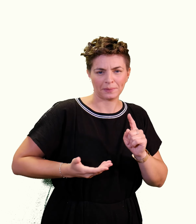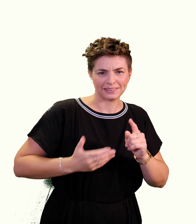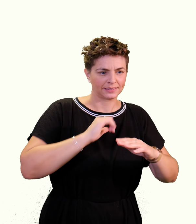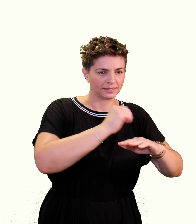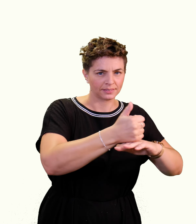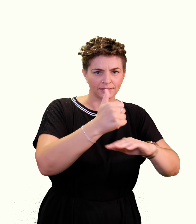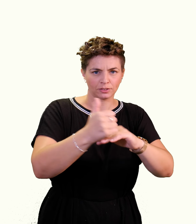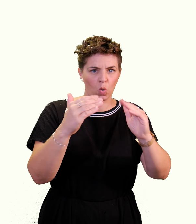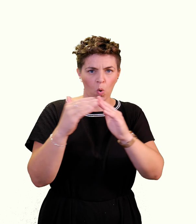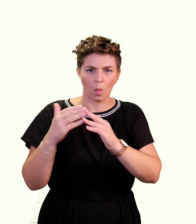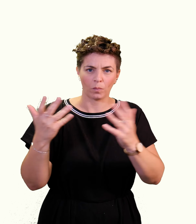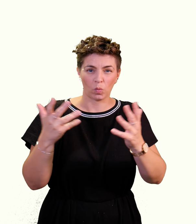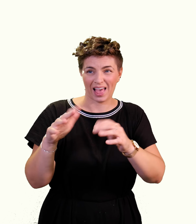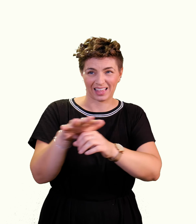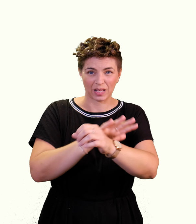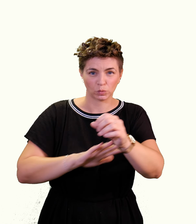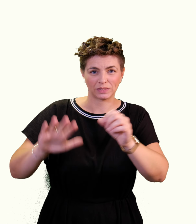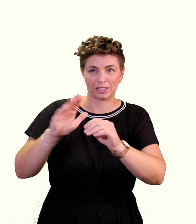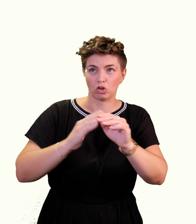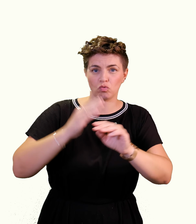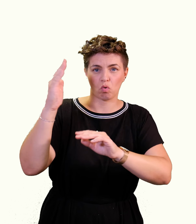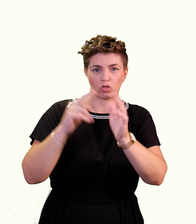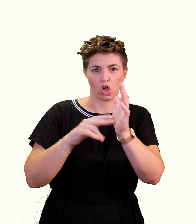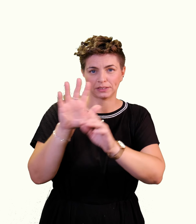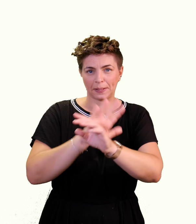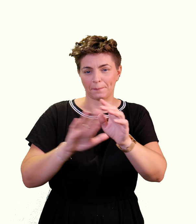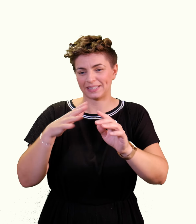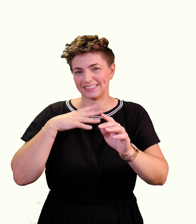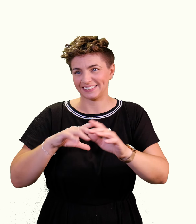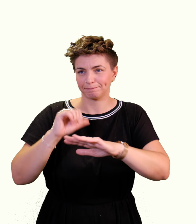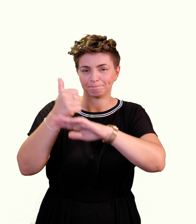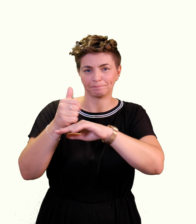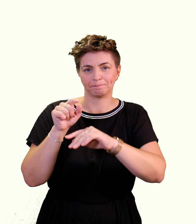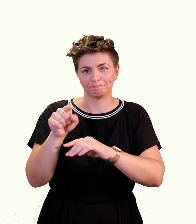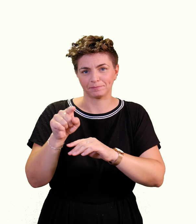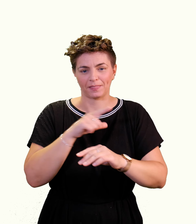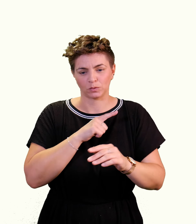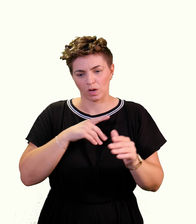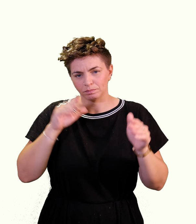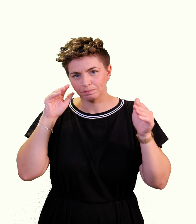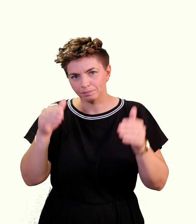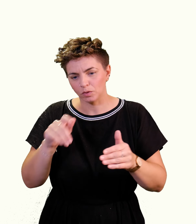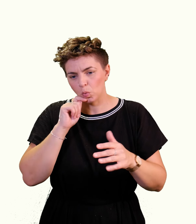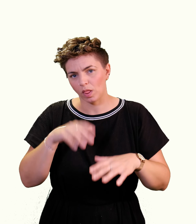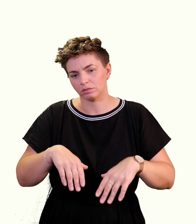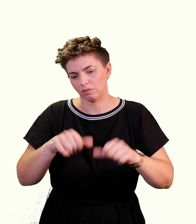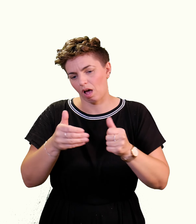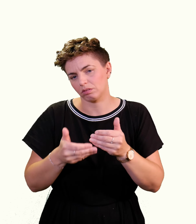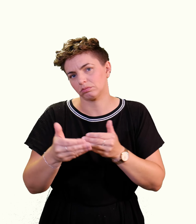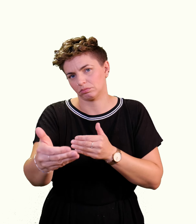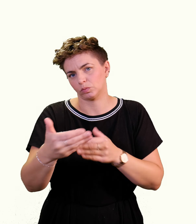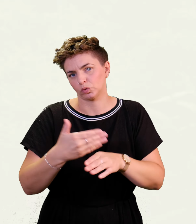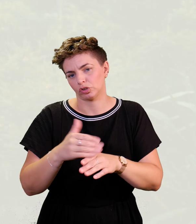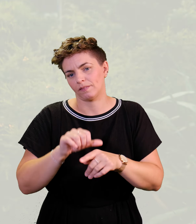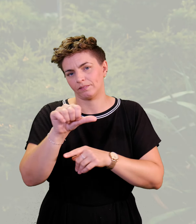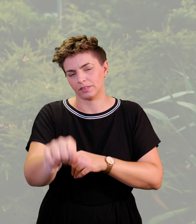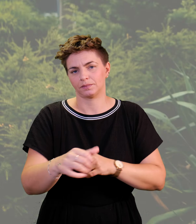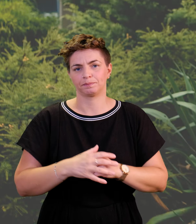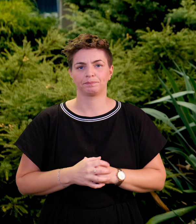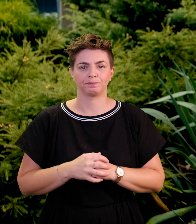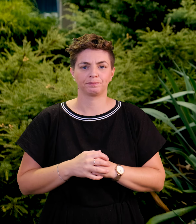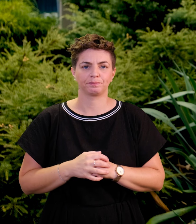within the county, where we might need to be in future years. And that piece of work will commence. So